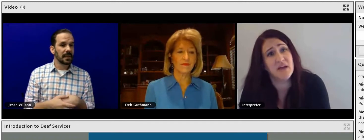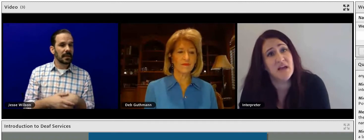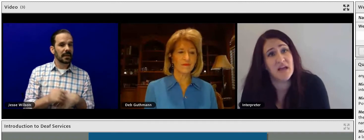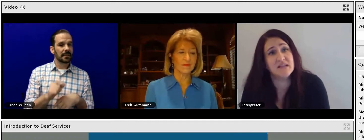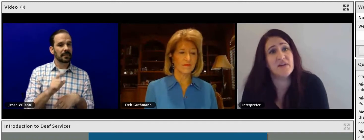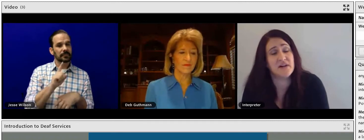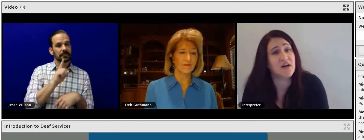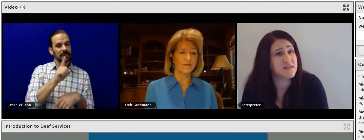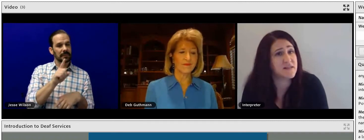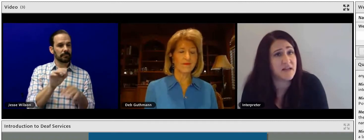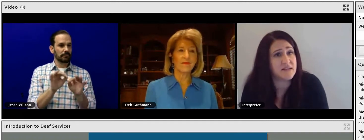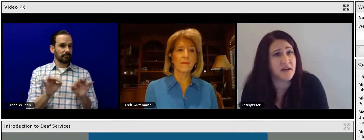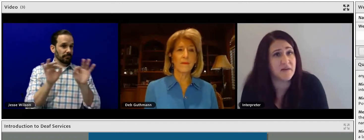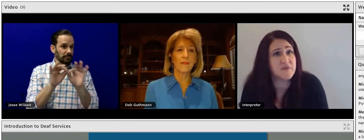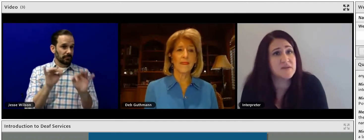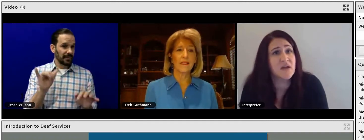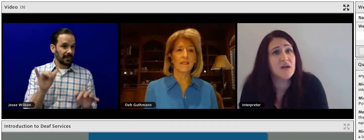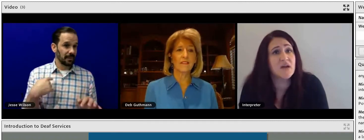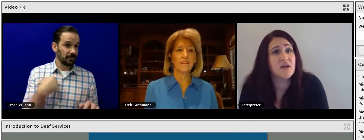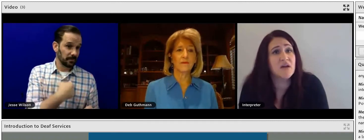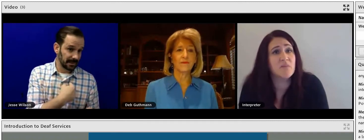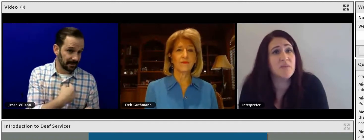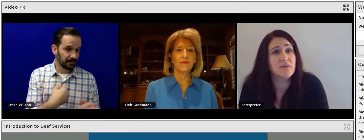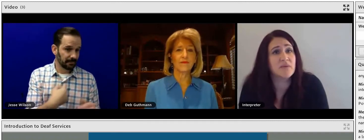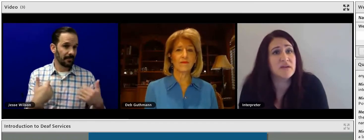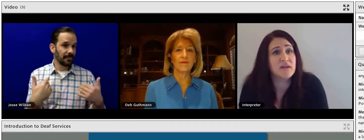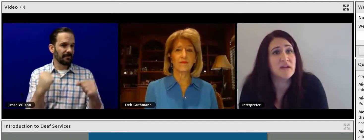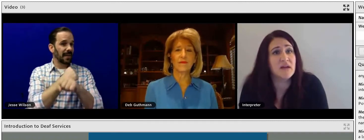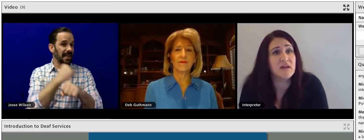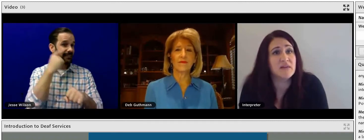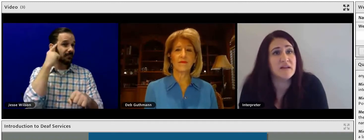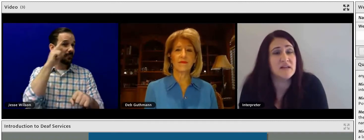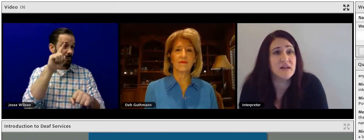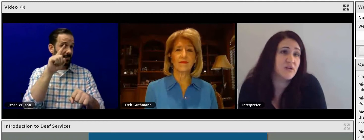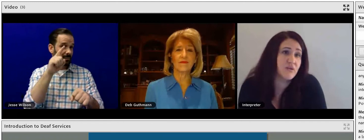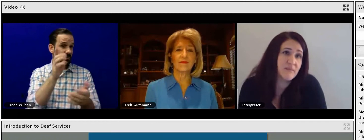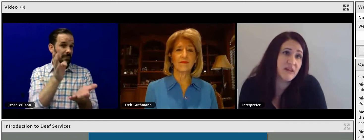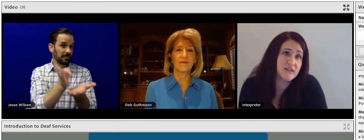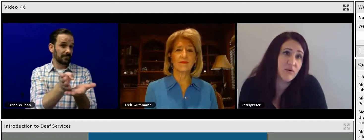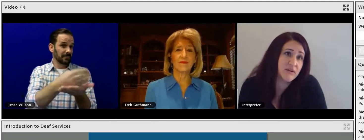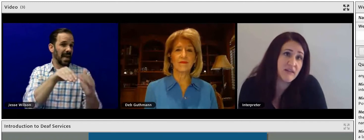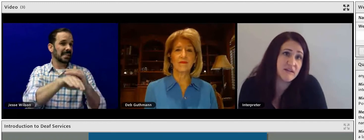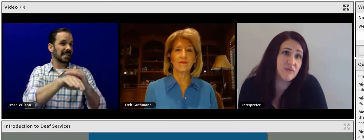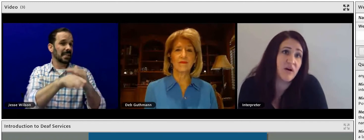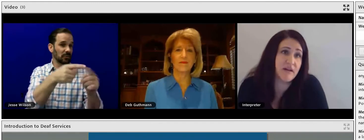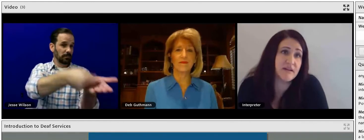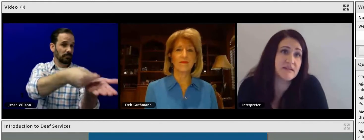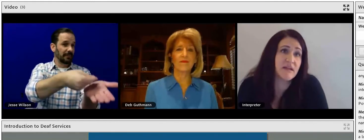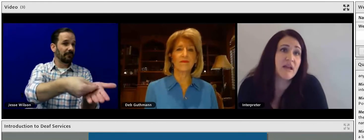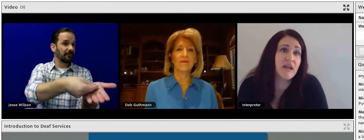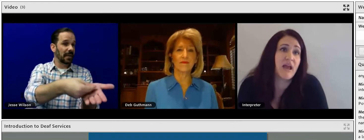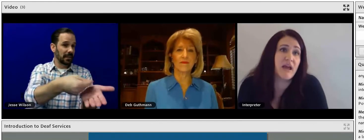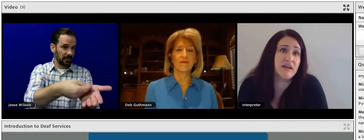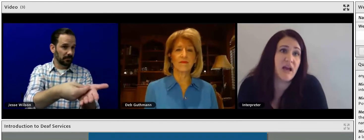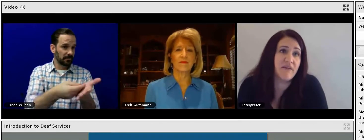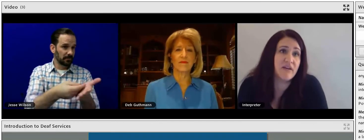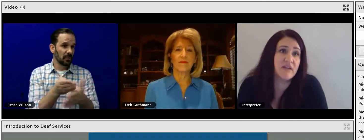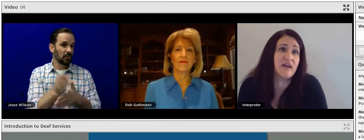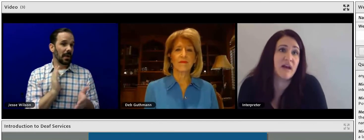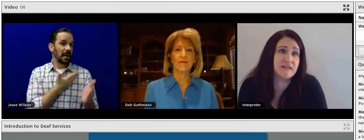it can be expensive. It's very costly at times, but really that's something that's important, I think, to all of